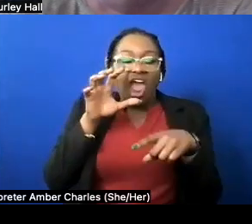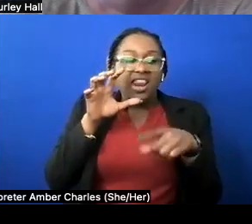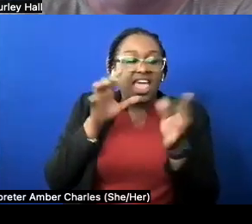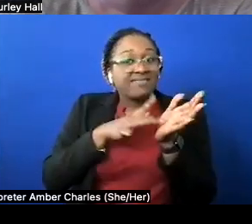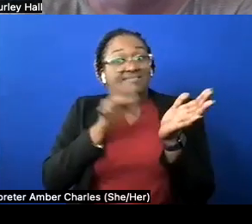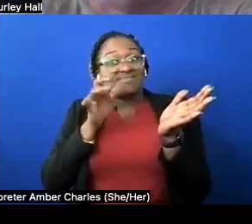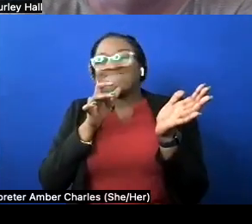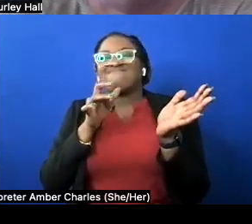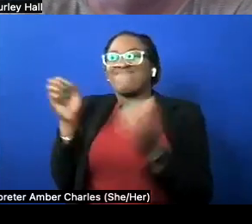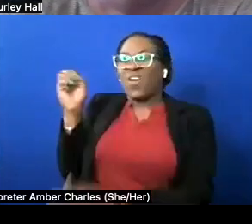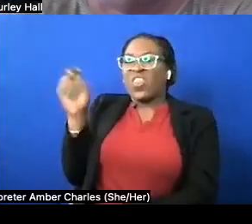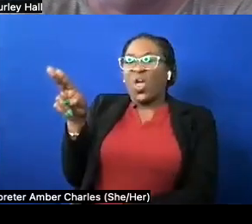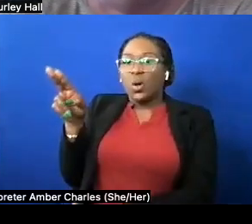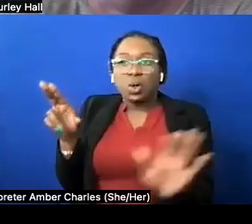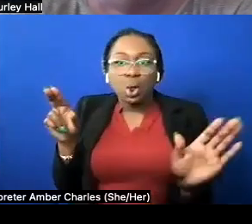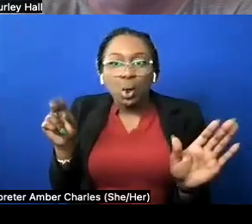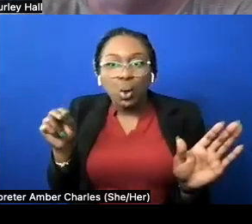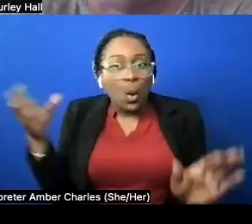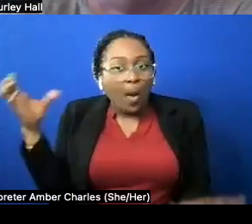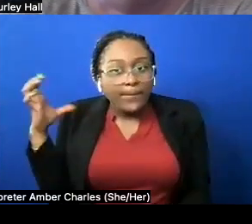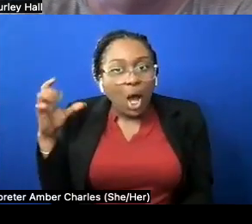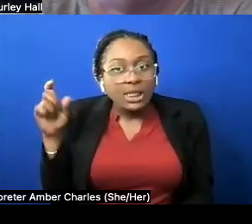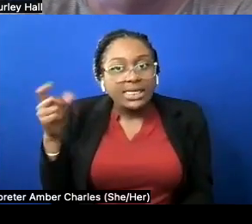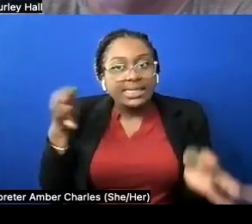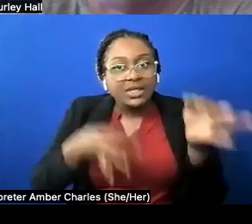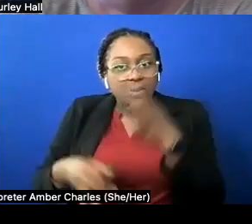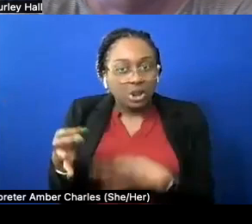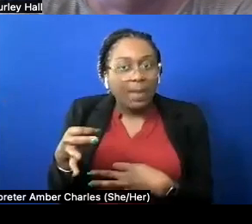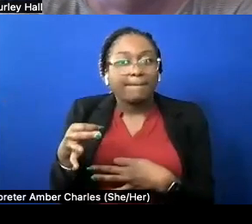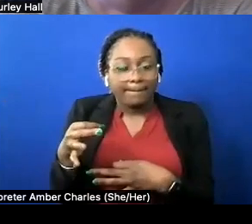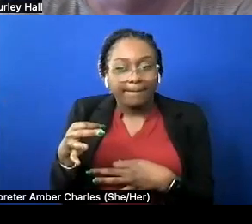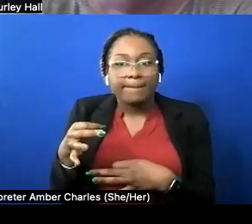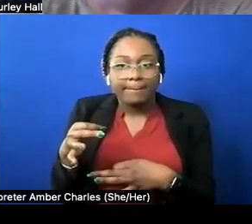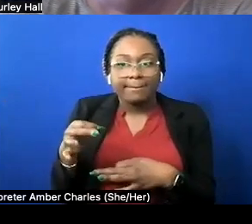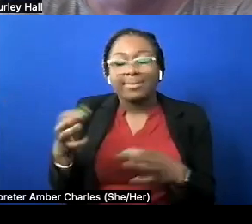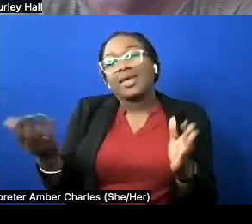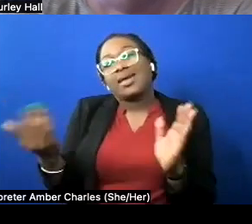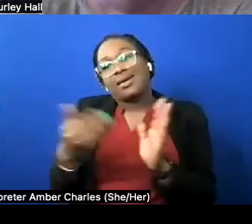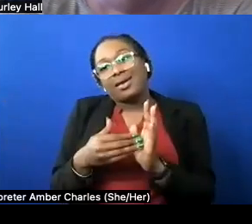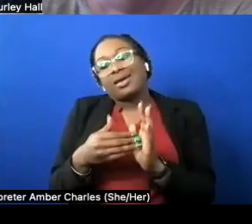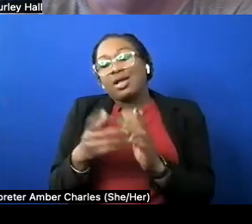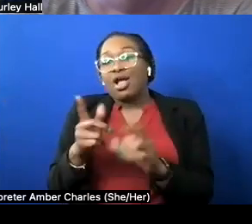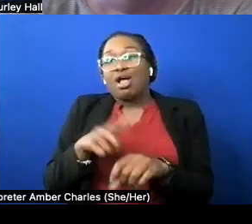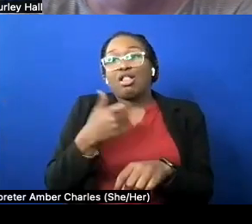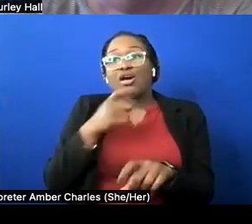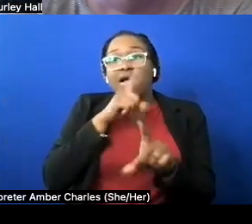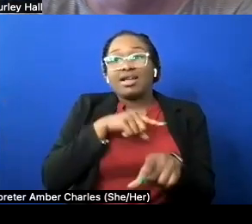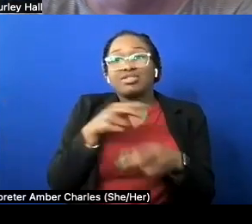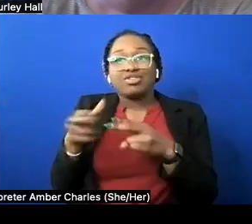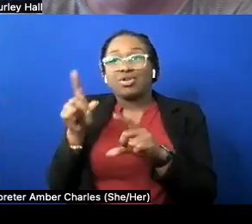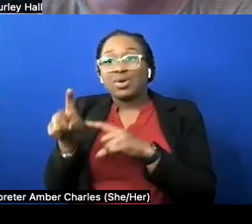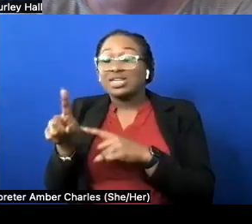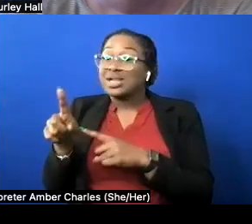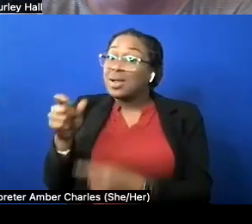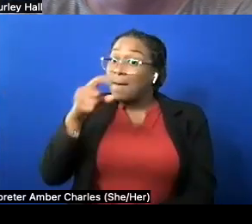like, no, boss. You need to switch it up. And so long answer to a short question, Black women need to have